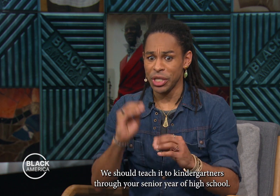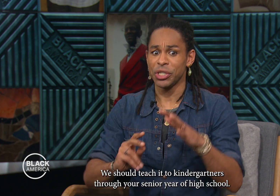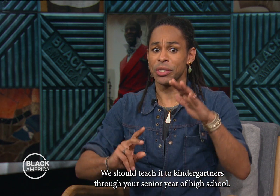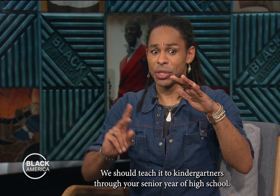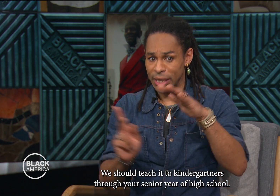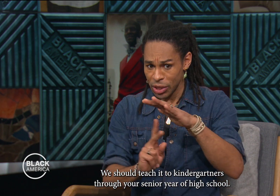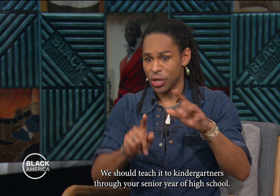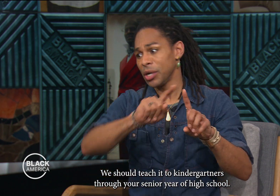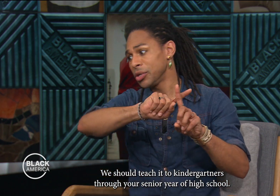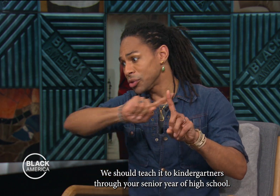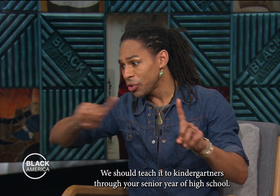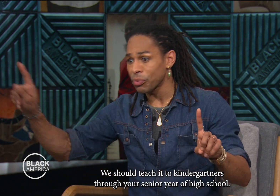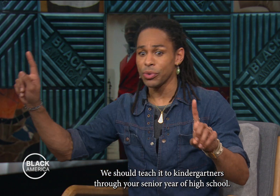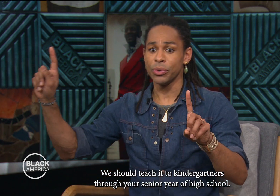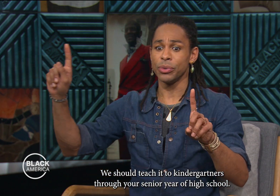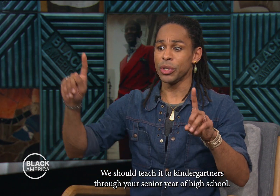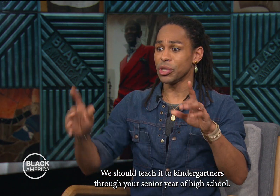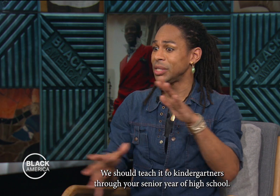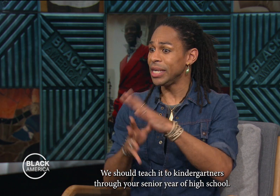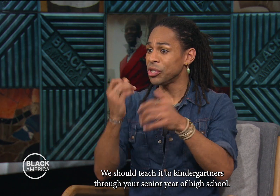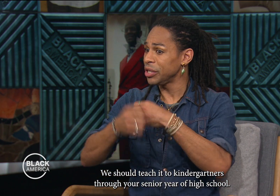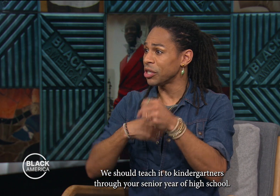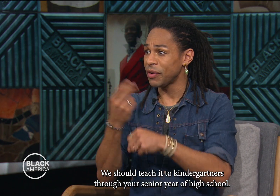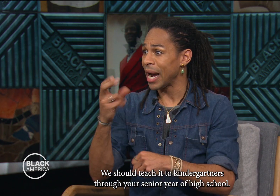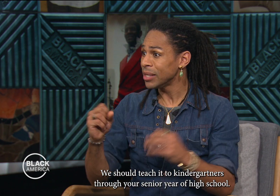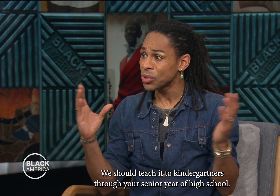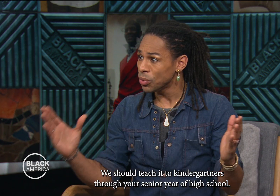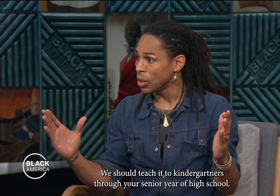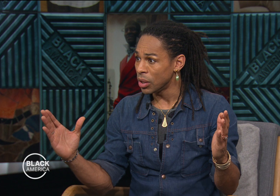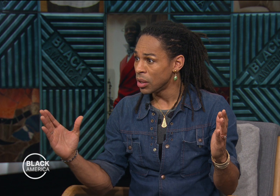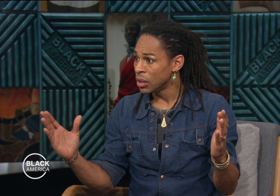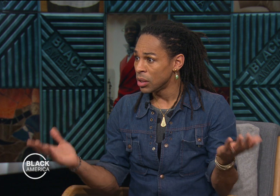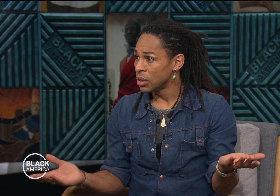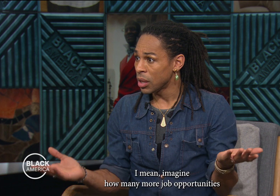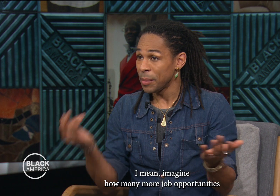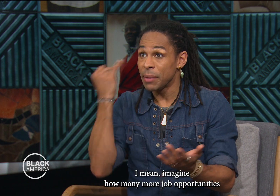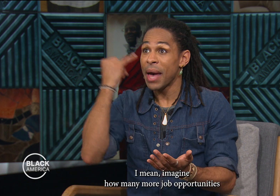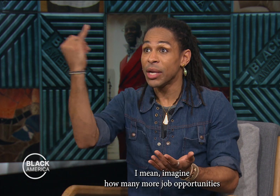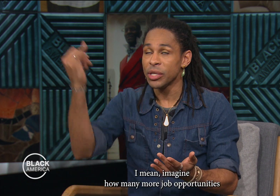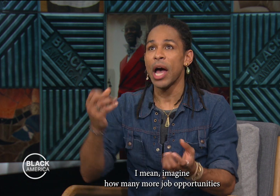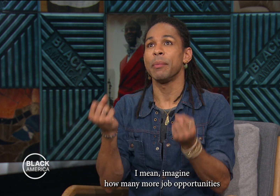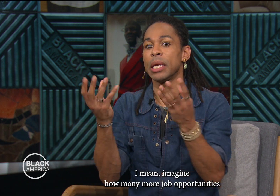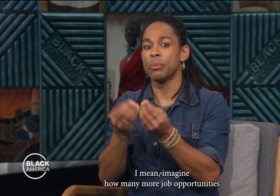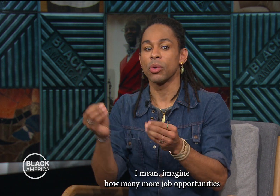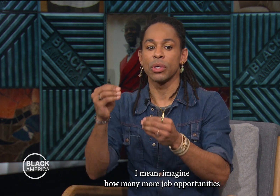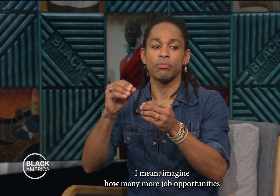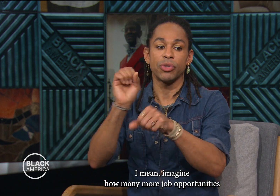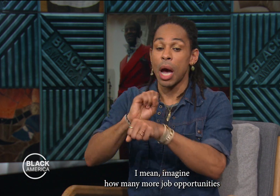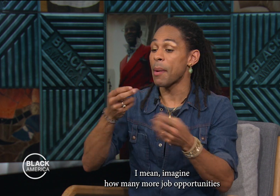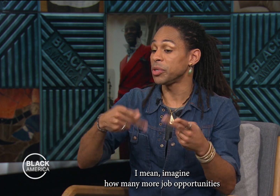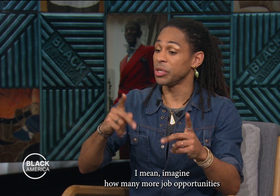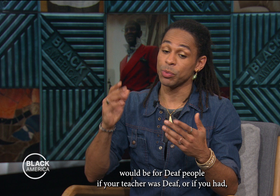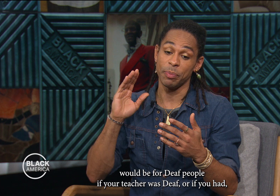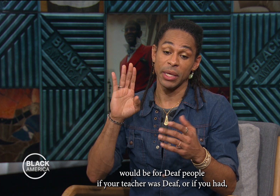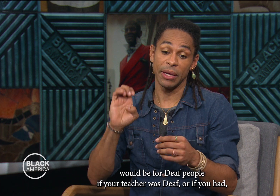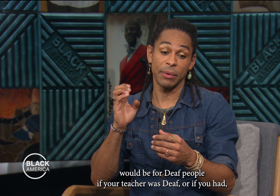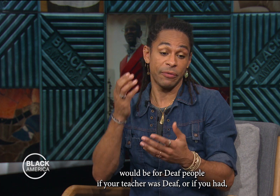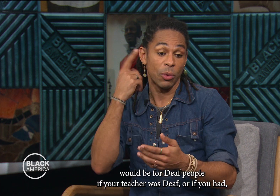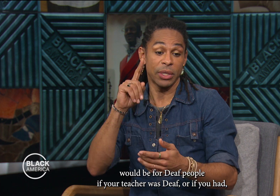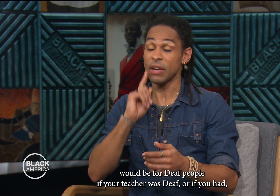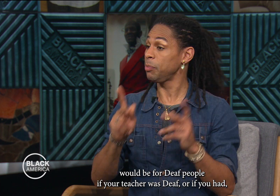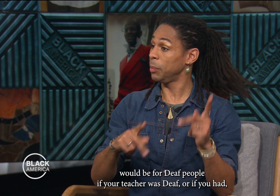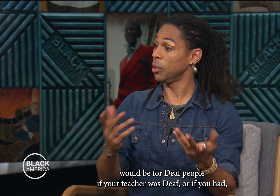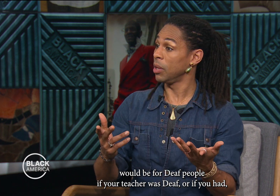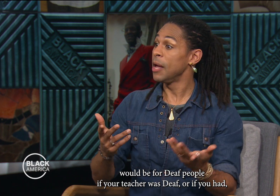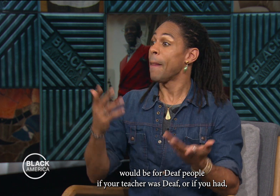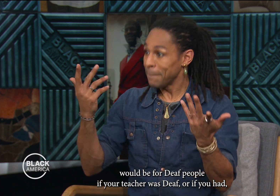Absolutely, we should teach it to kindergartners through your senior year of high school. I mean, imagine how many more job opportunities would be